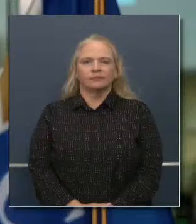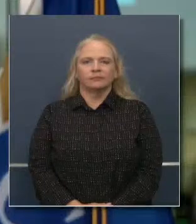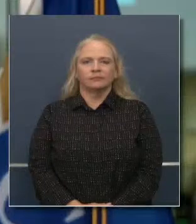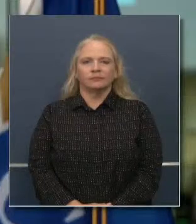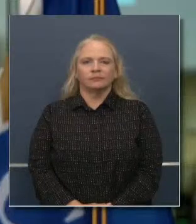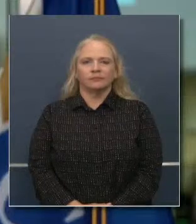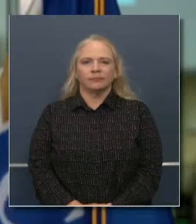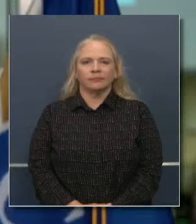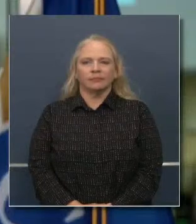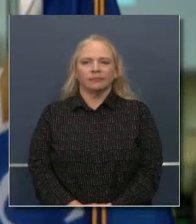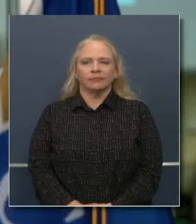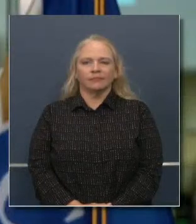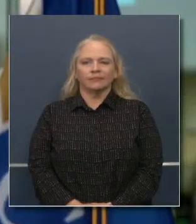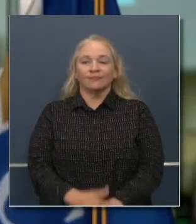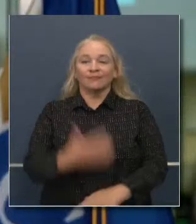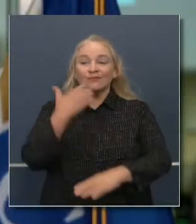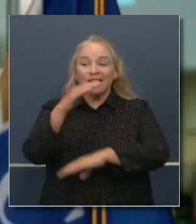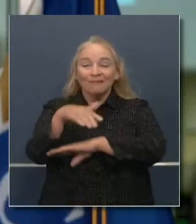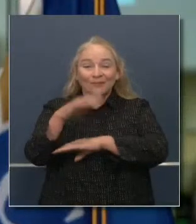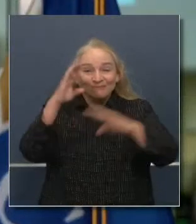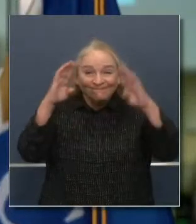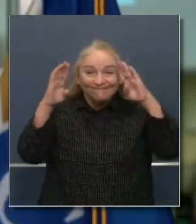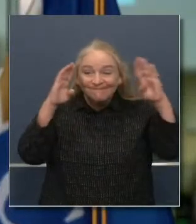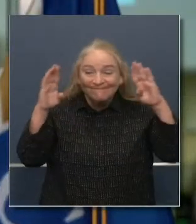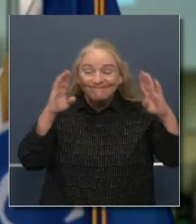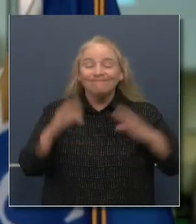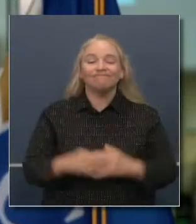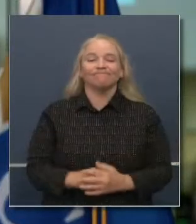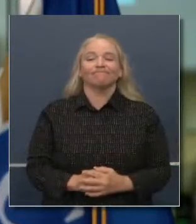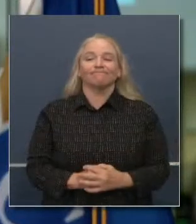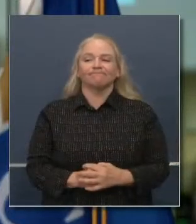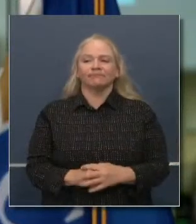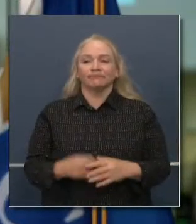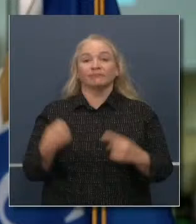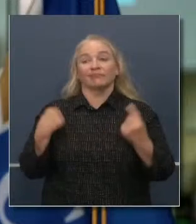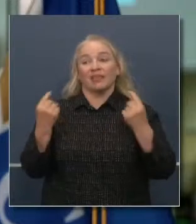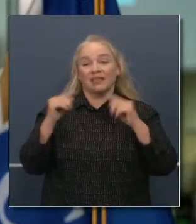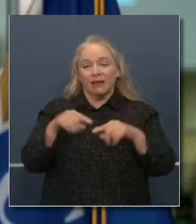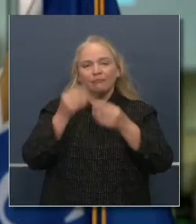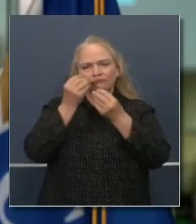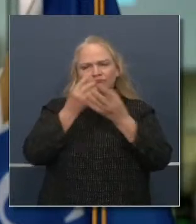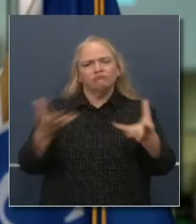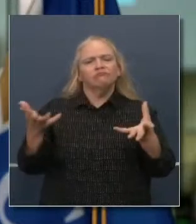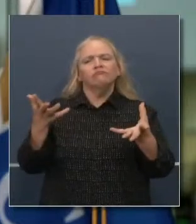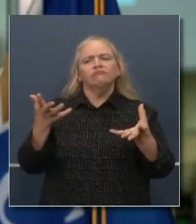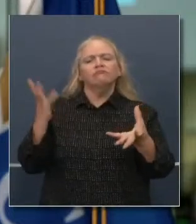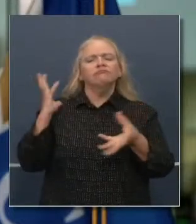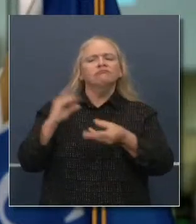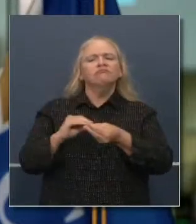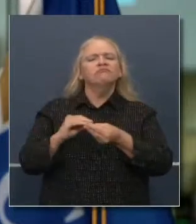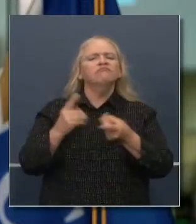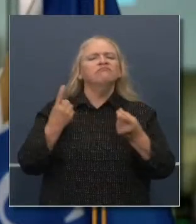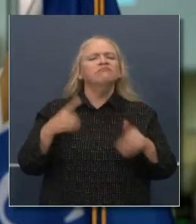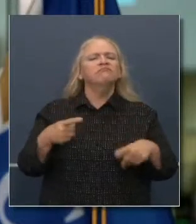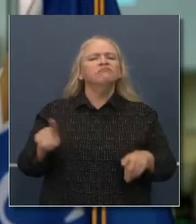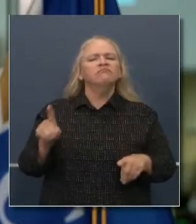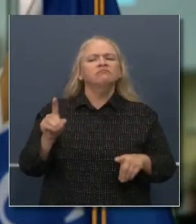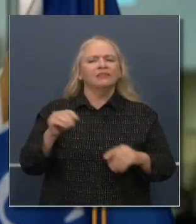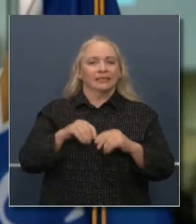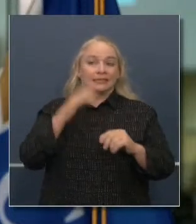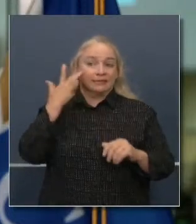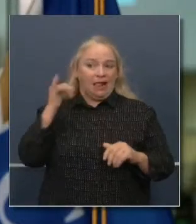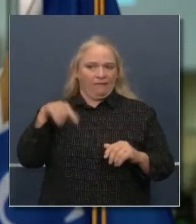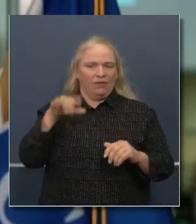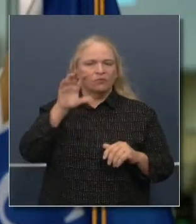Great. Good afternoon, everybody. I wanted to update you on where we are in terms of California's COVID-19